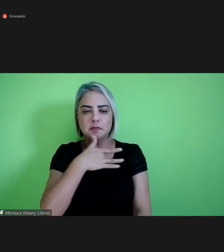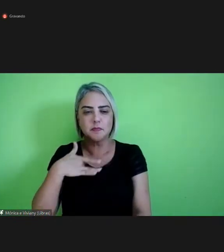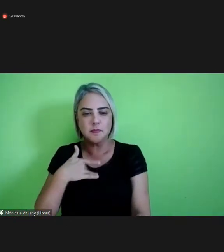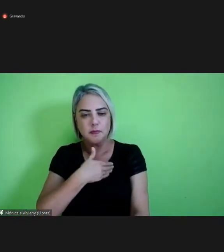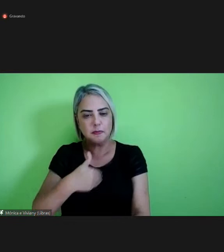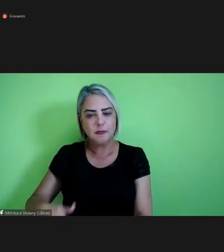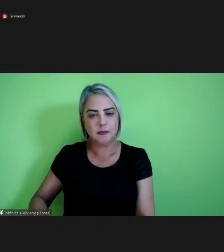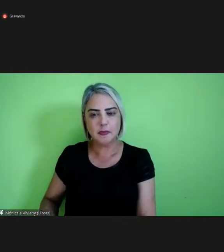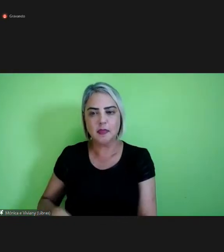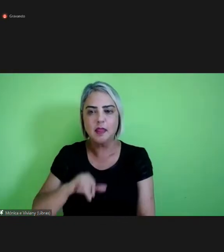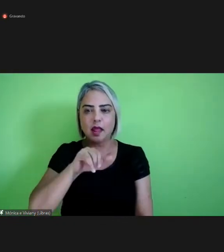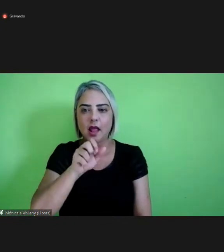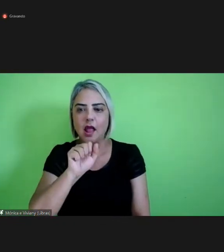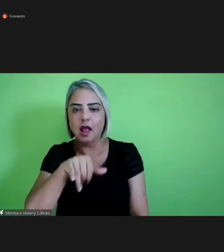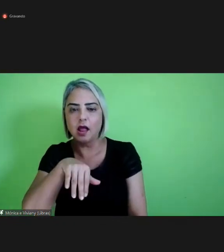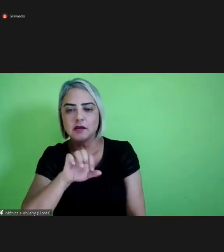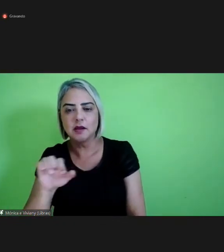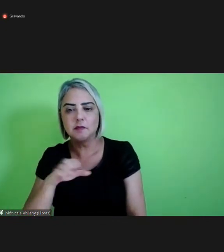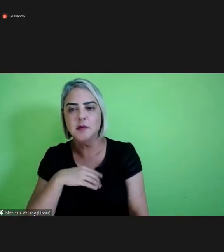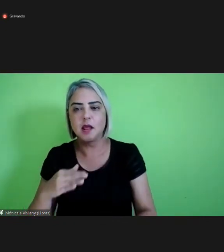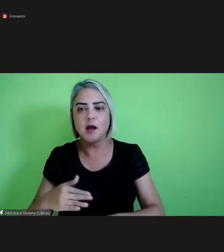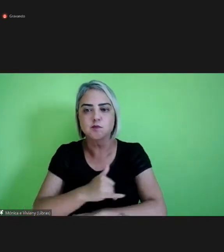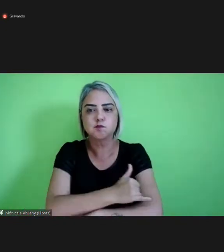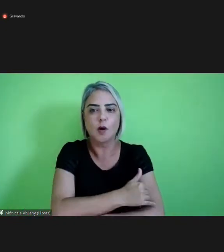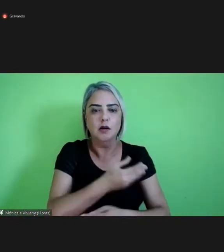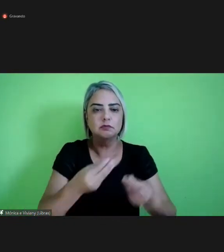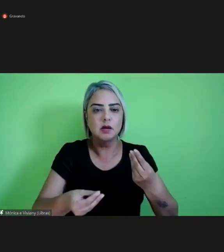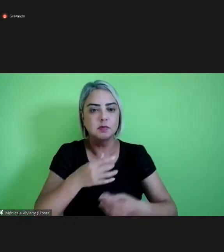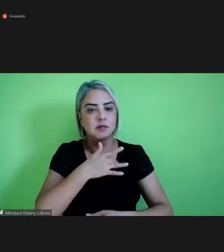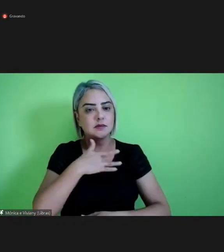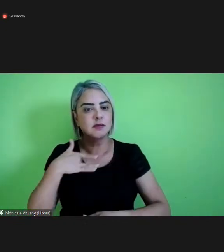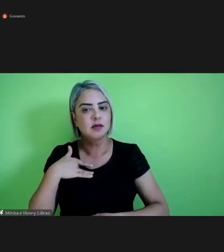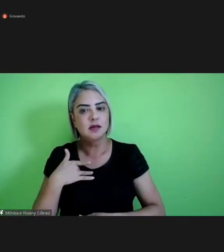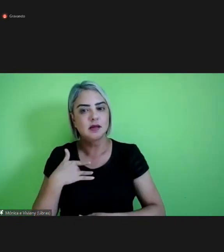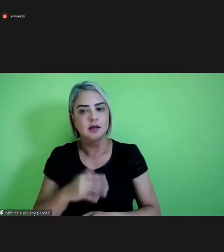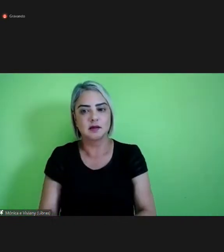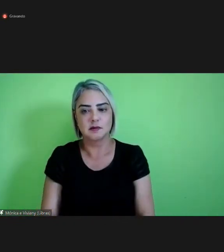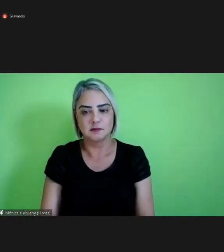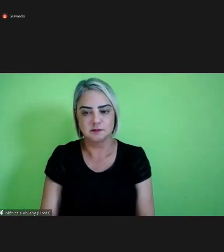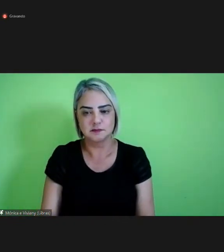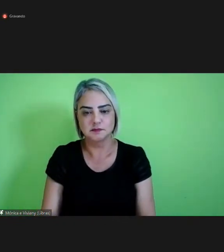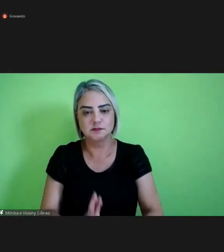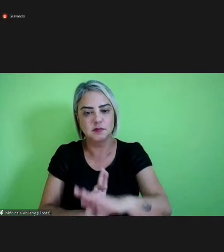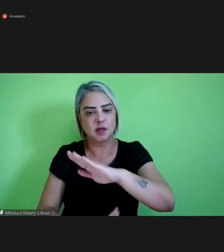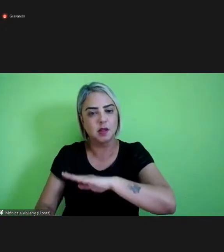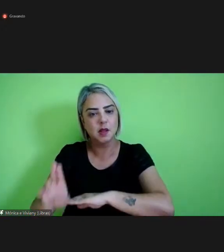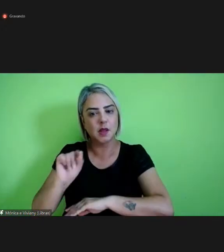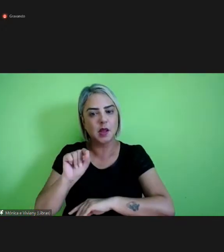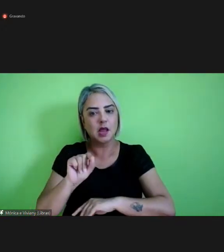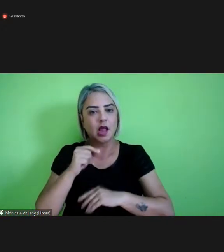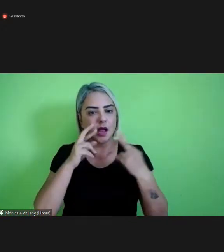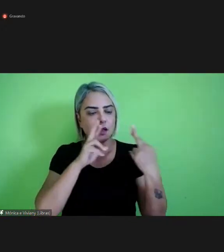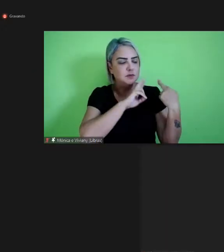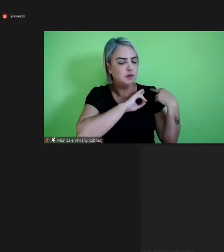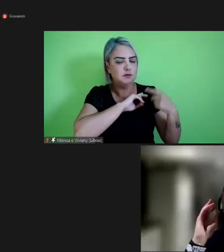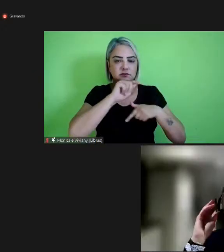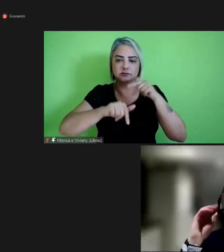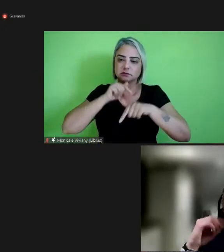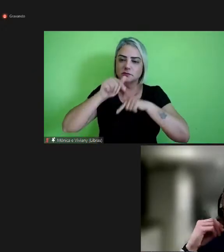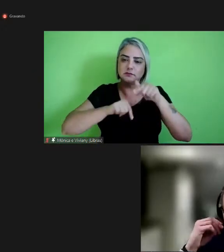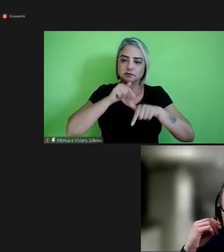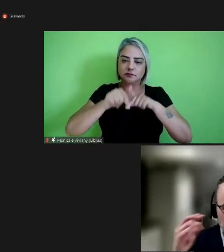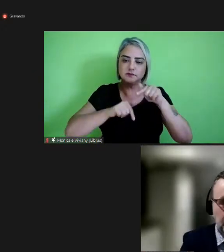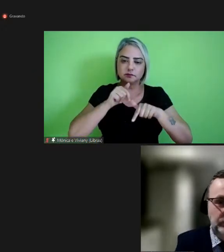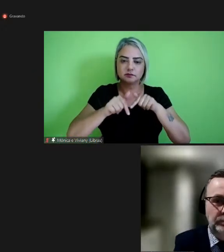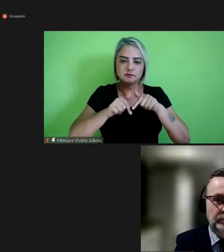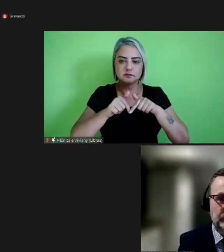public health. So this I leaderate the team of healthy, and it's